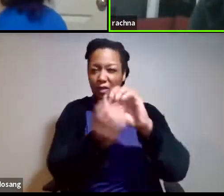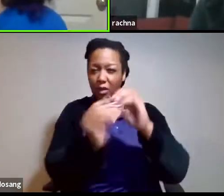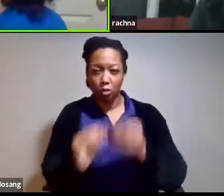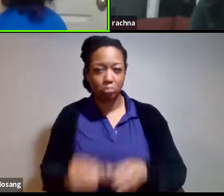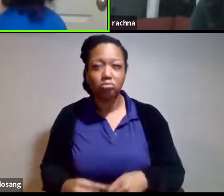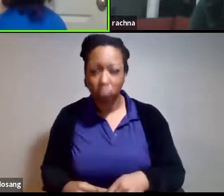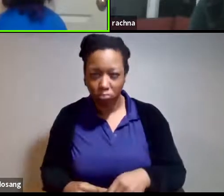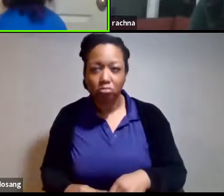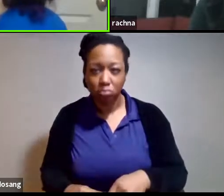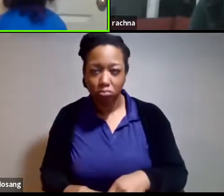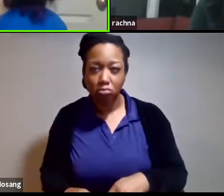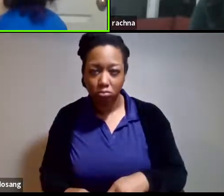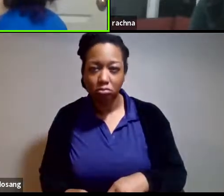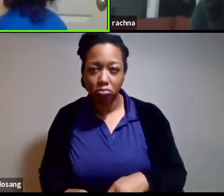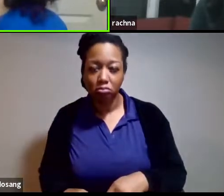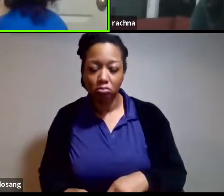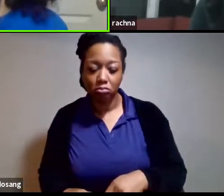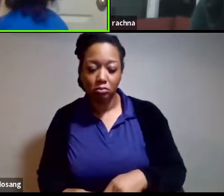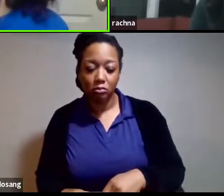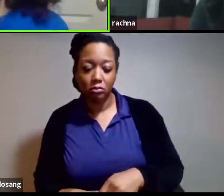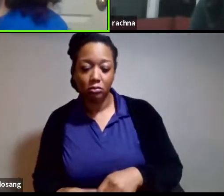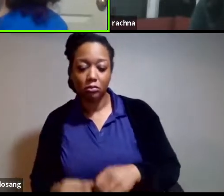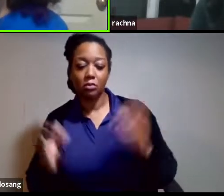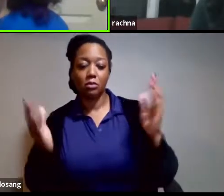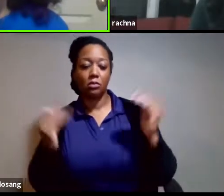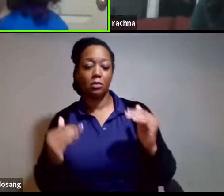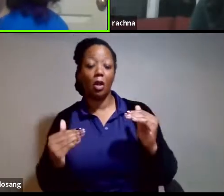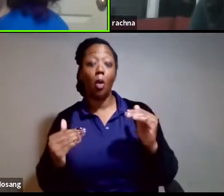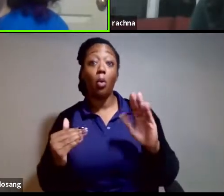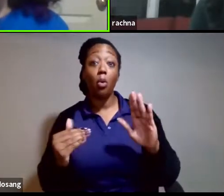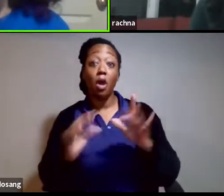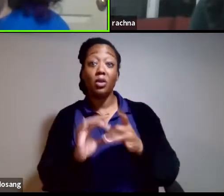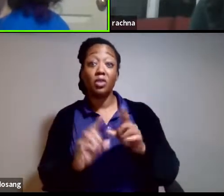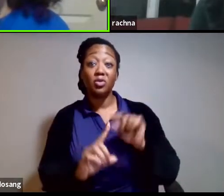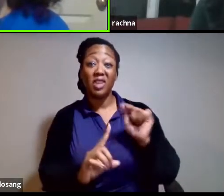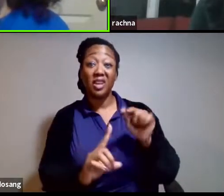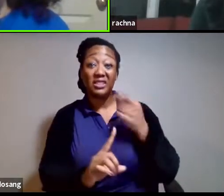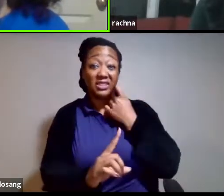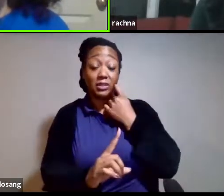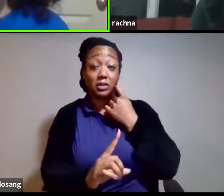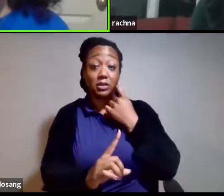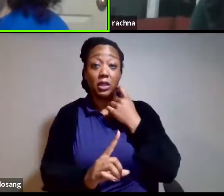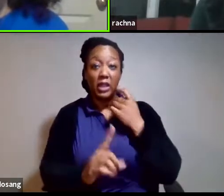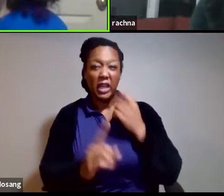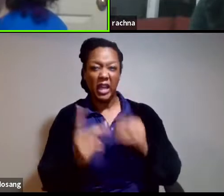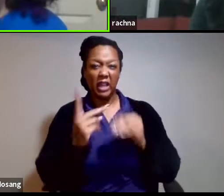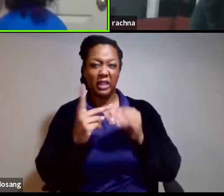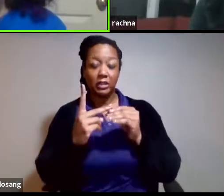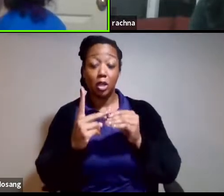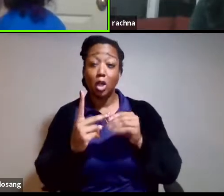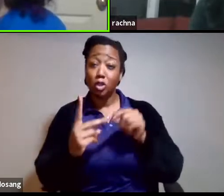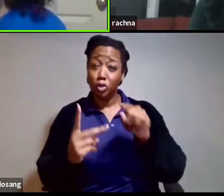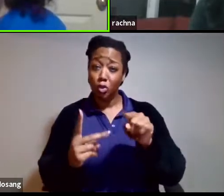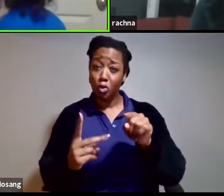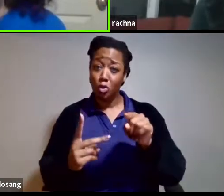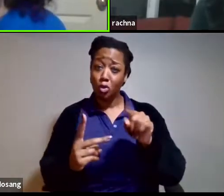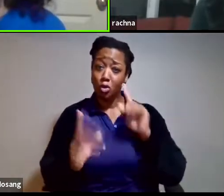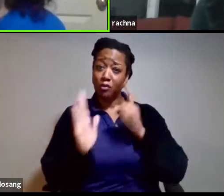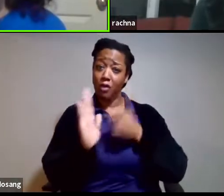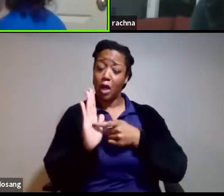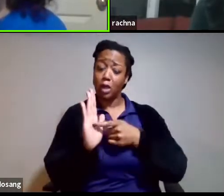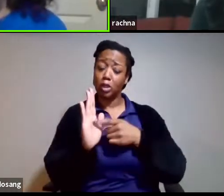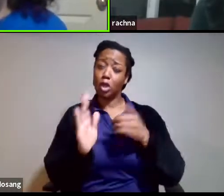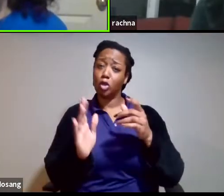And let's see. Actually, related to that, do you find trends in kids'